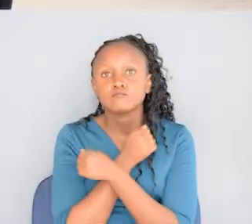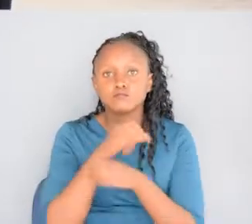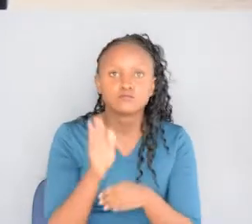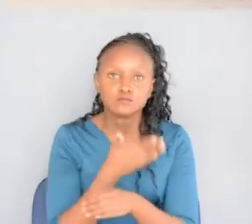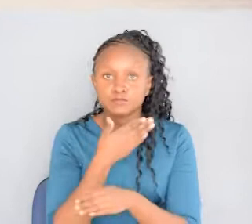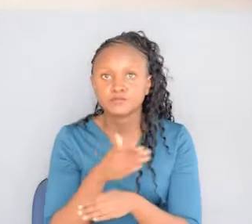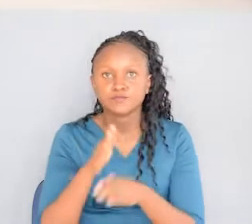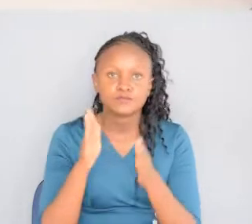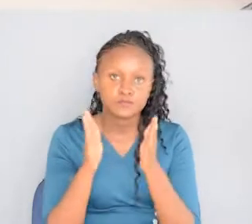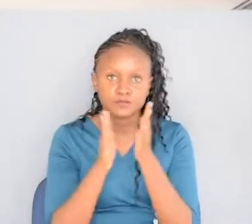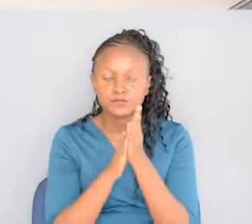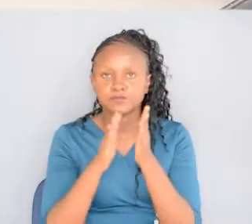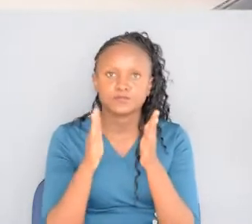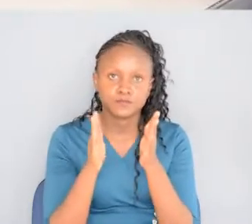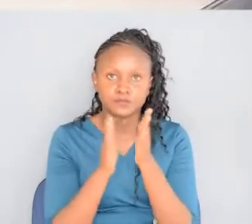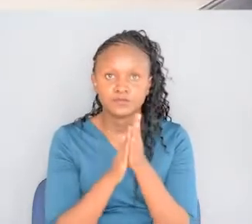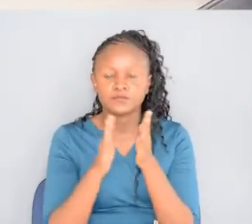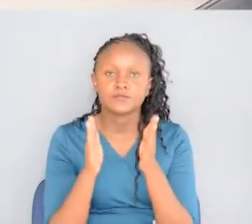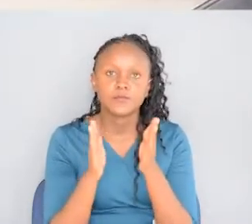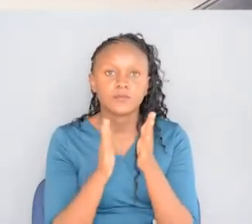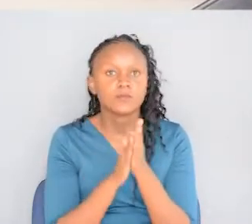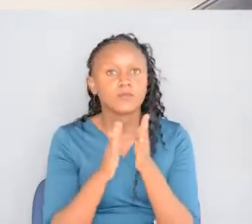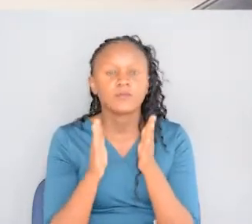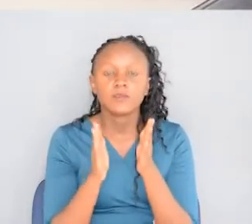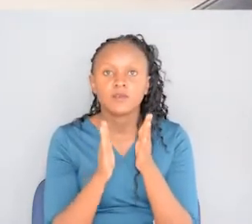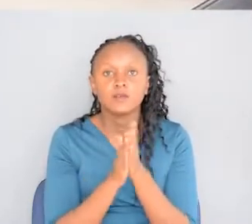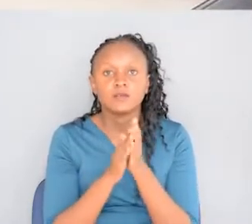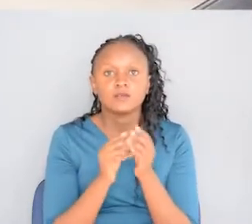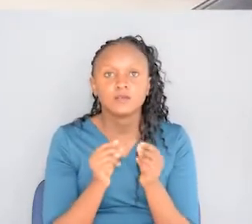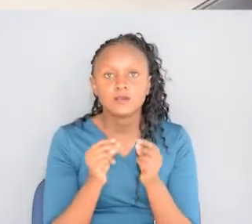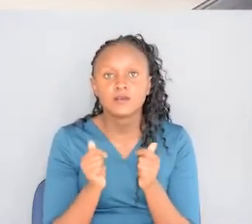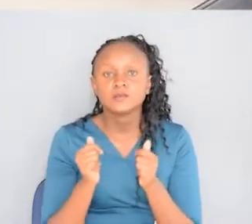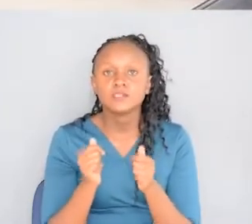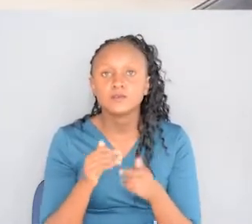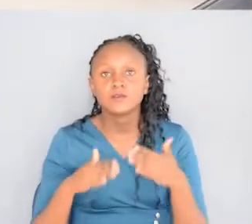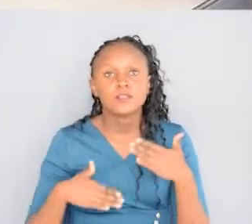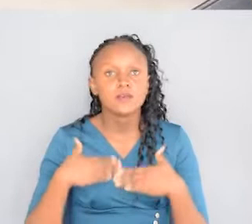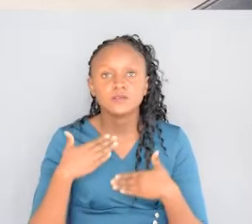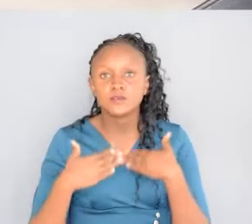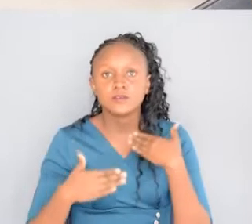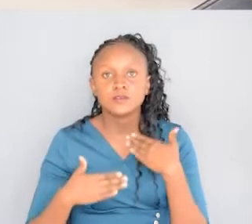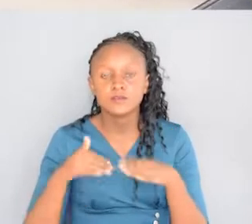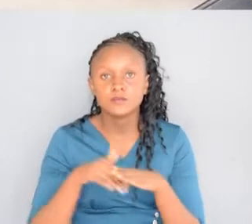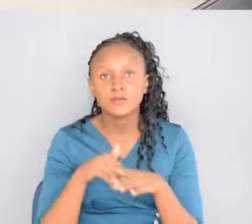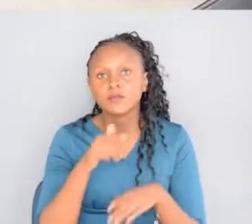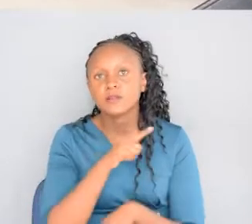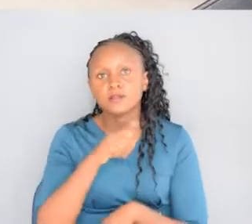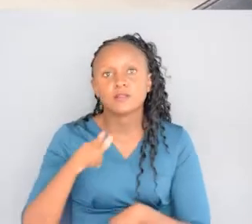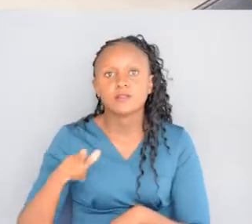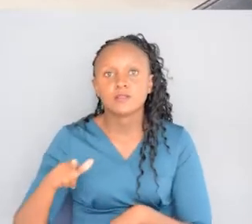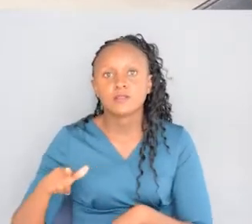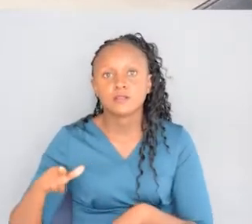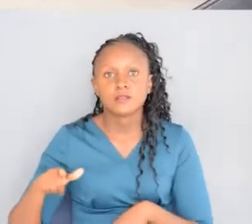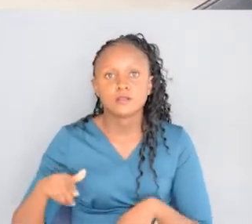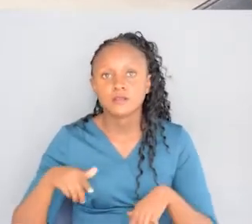Lord, I love to sing your praises. Love to sing your praises. I'm so glad you're